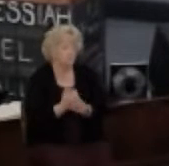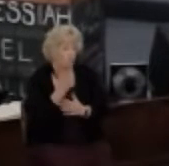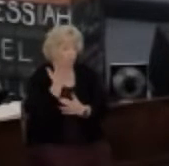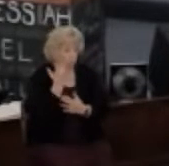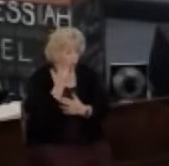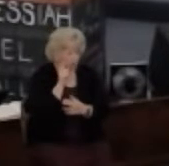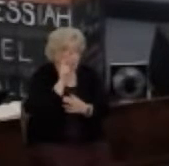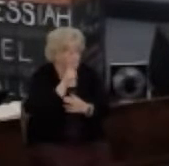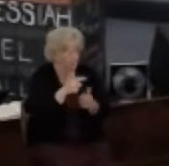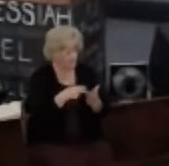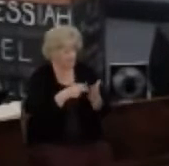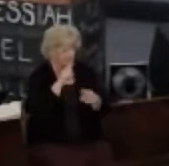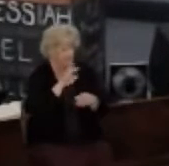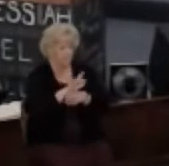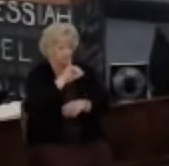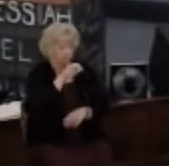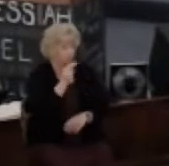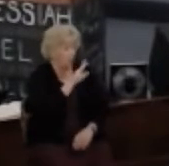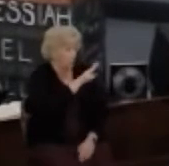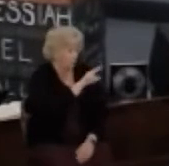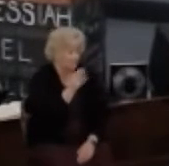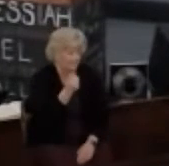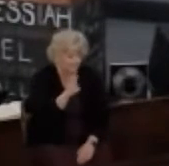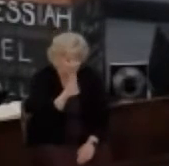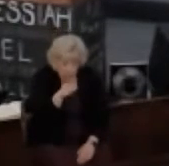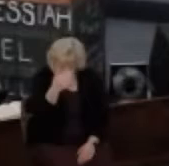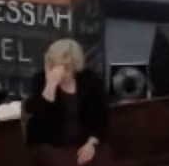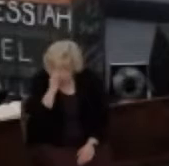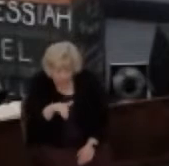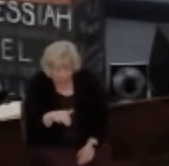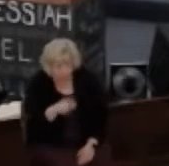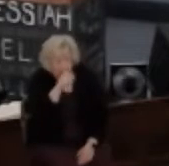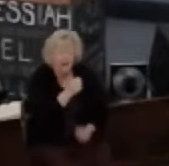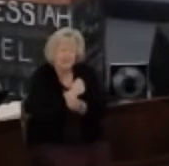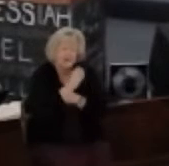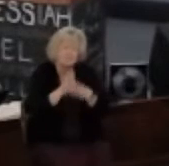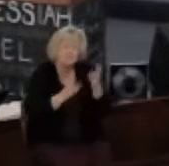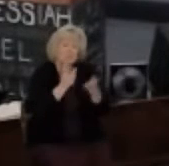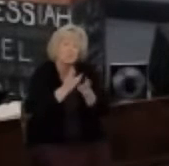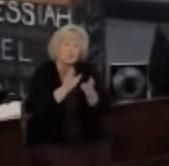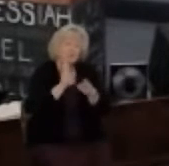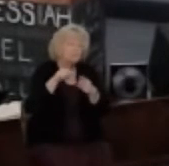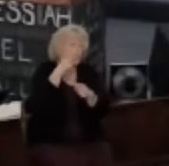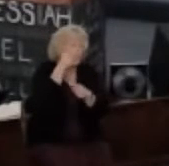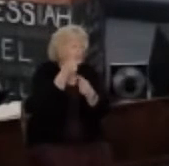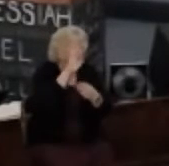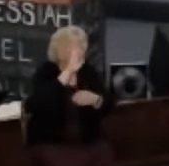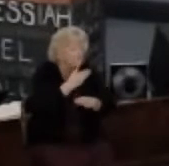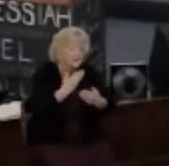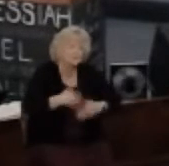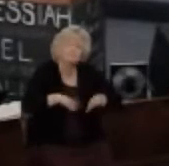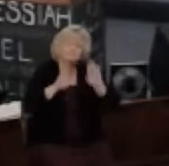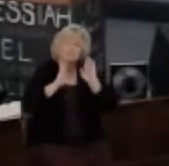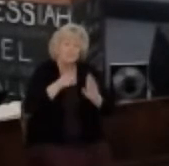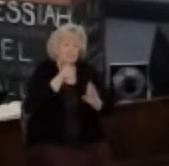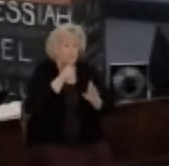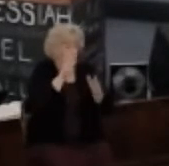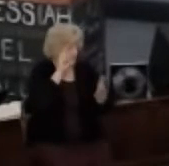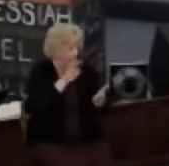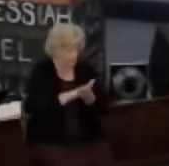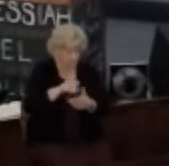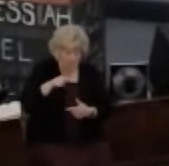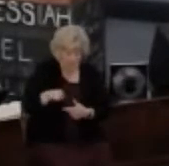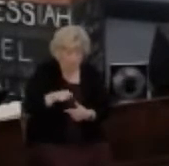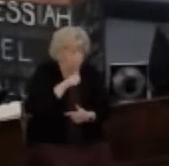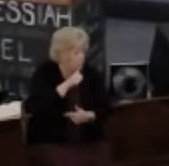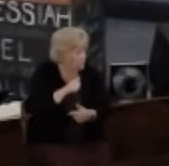we must be committed to God. John 3:16, you know it. "For God so loved the world, He gave His only begotten Son, that whosoever believeth in Him